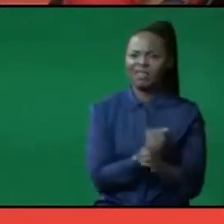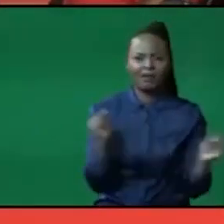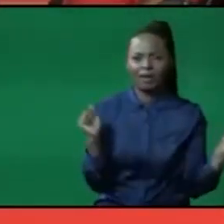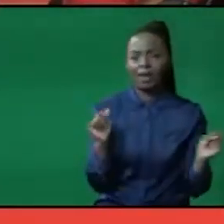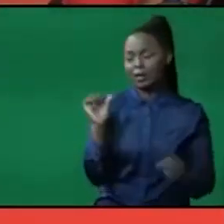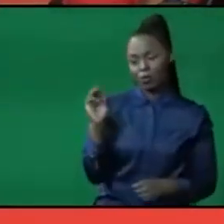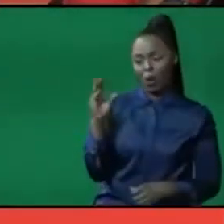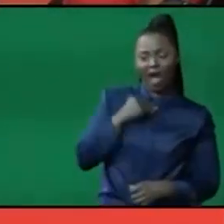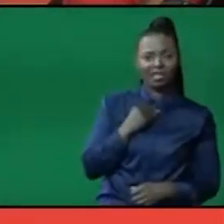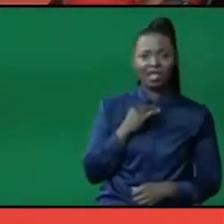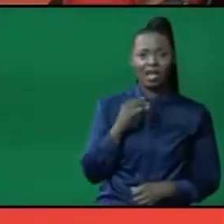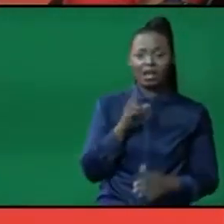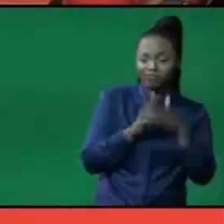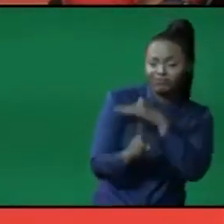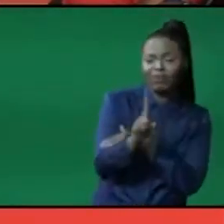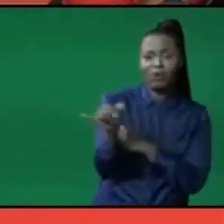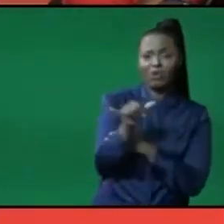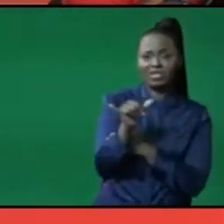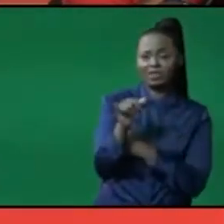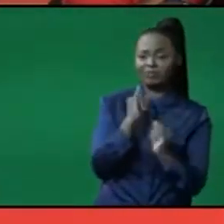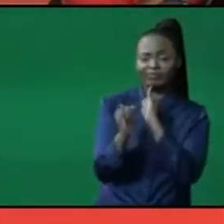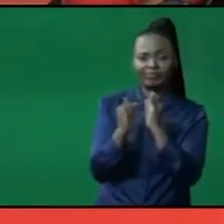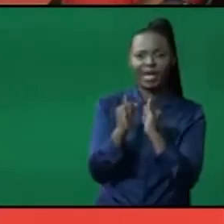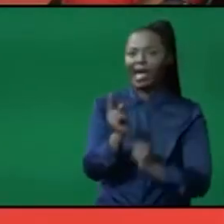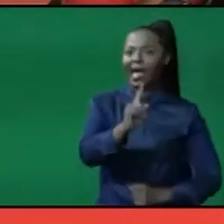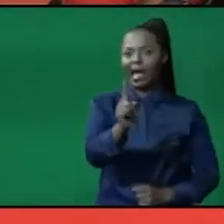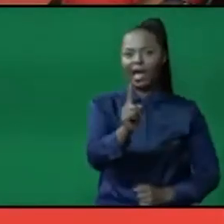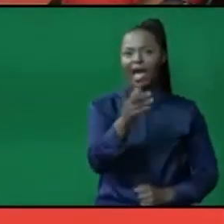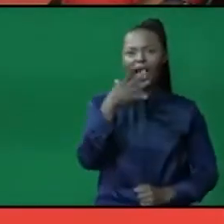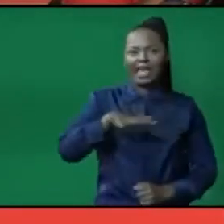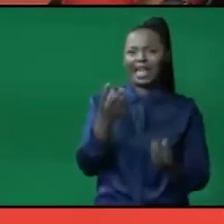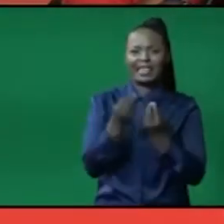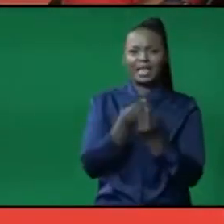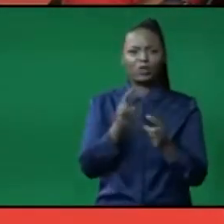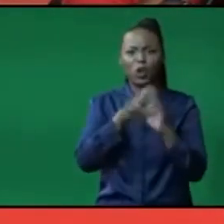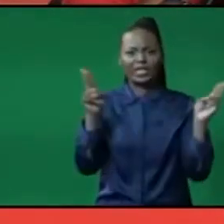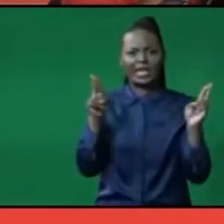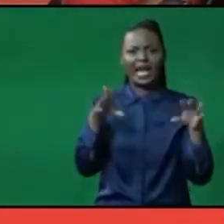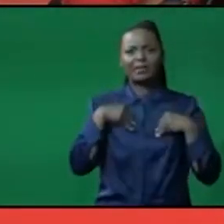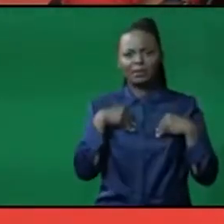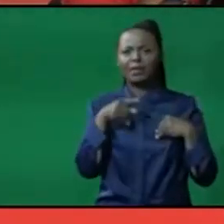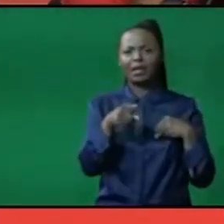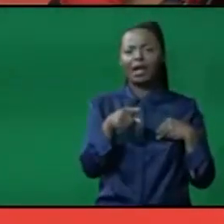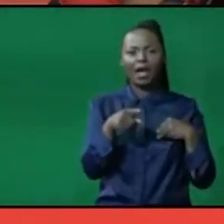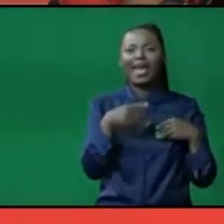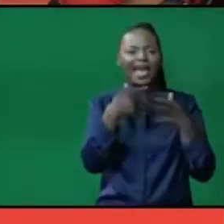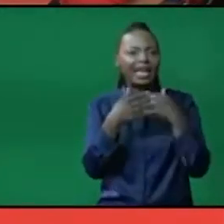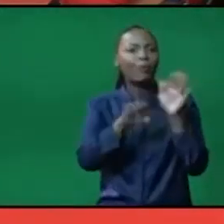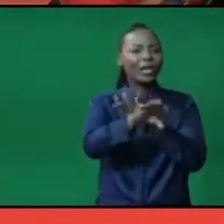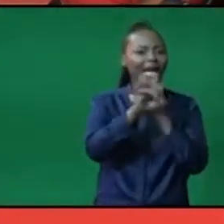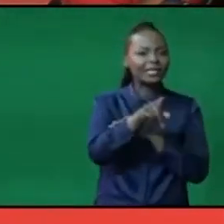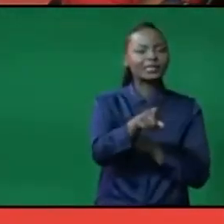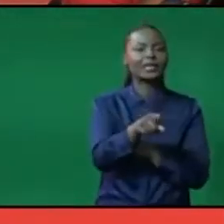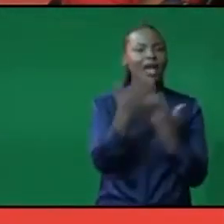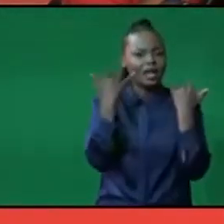us witchcraft, that we must do things that are unacceptable. Every podcast, Shem,